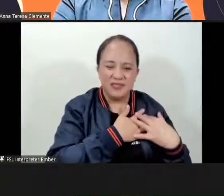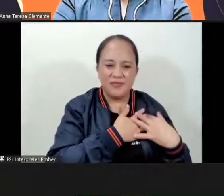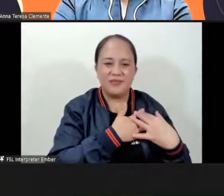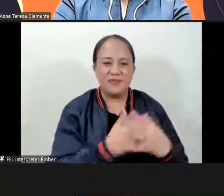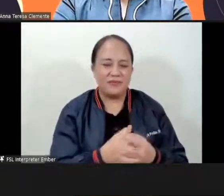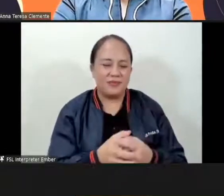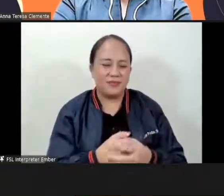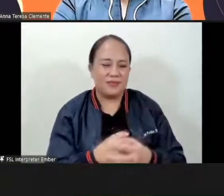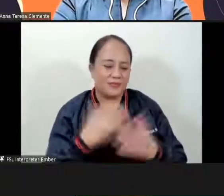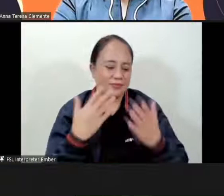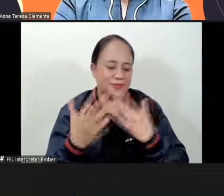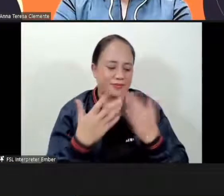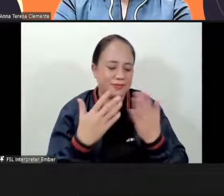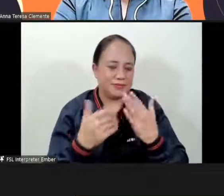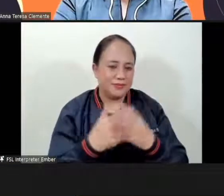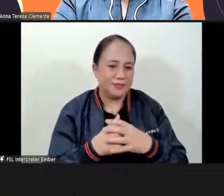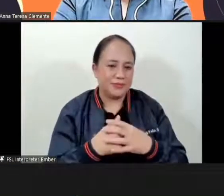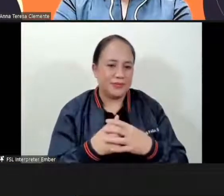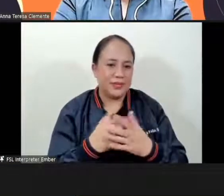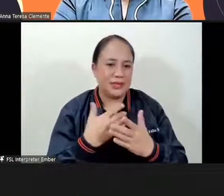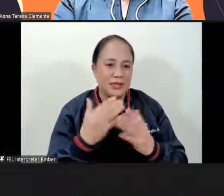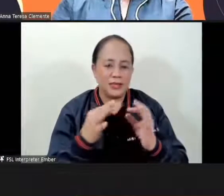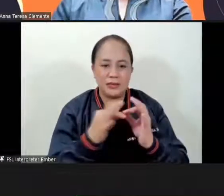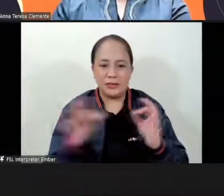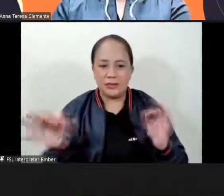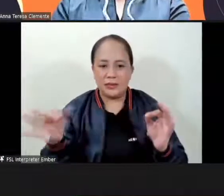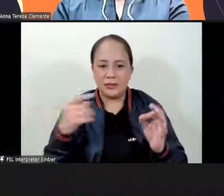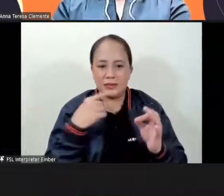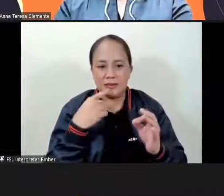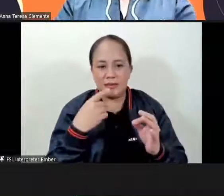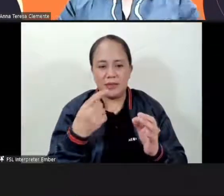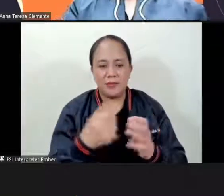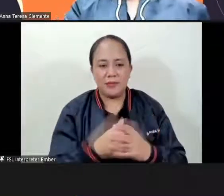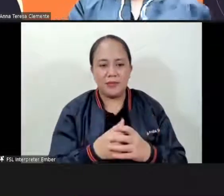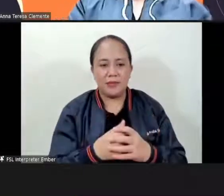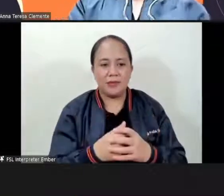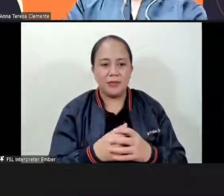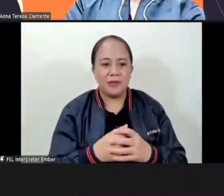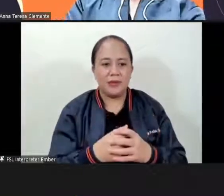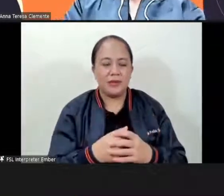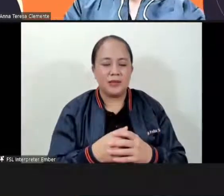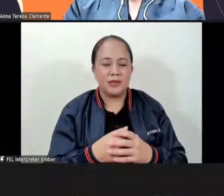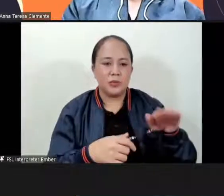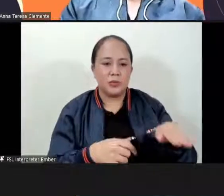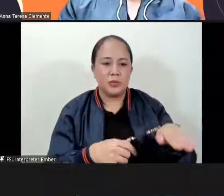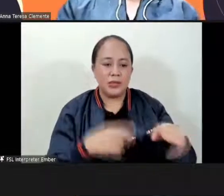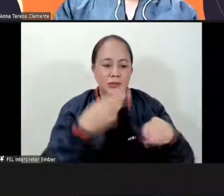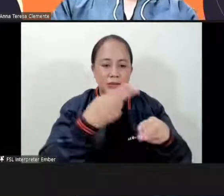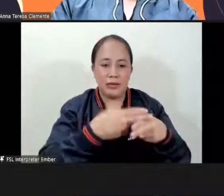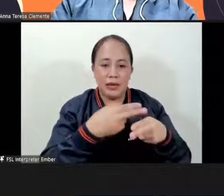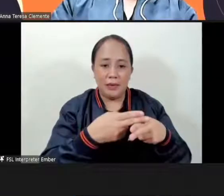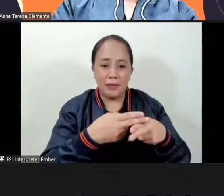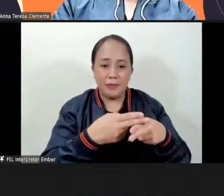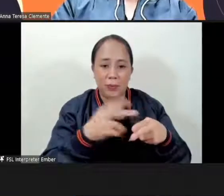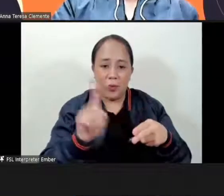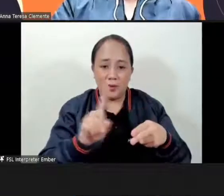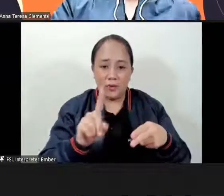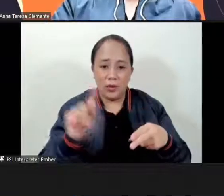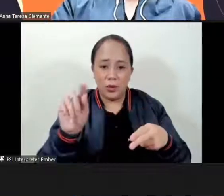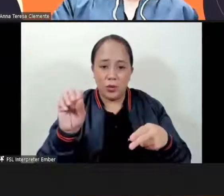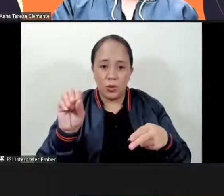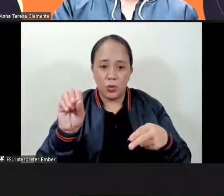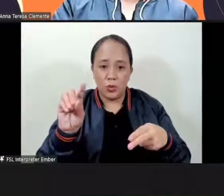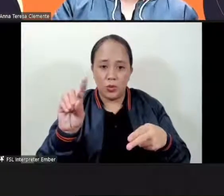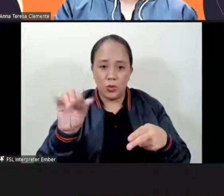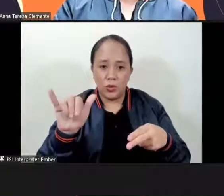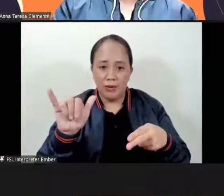Thank you, Ma'am Sally. I love that line that you just gave us, that the child's name is today and that she cannot or